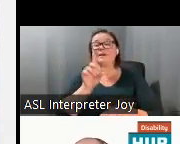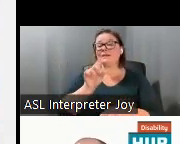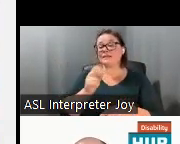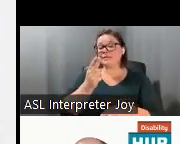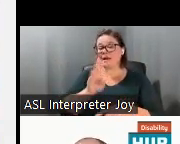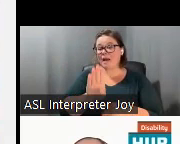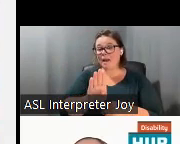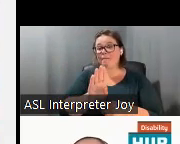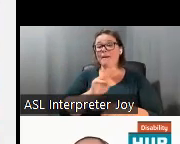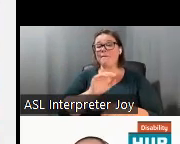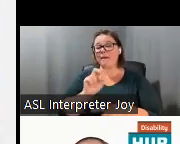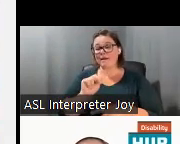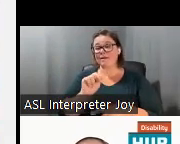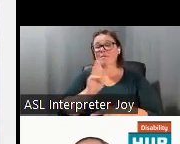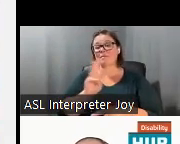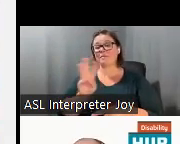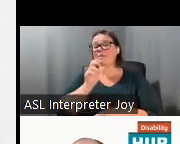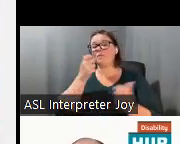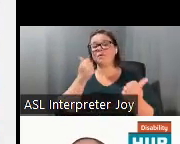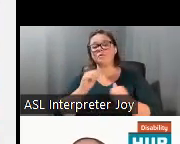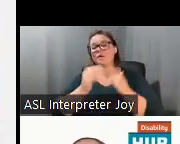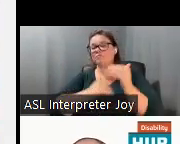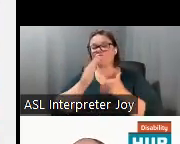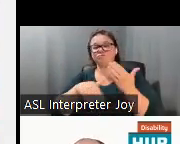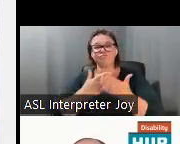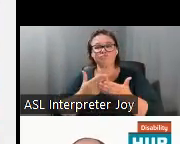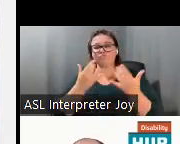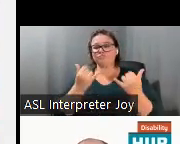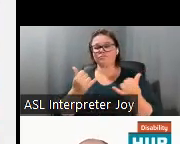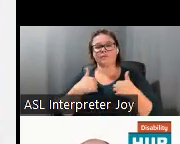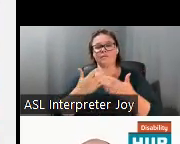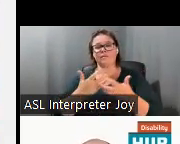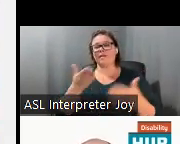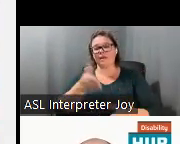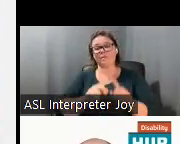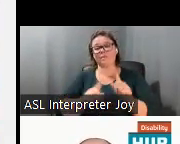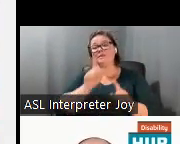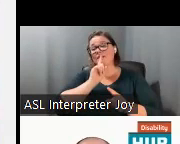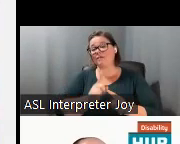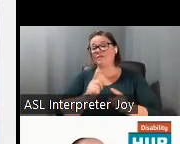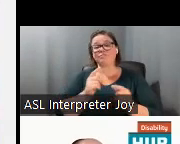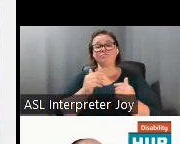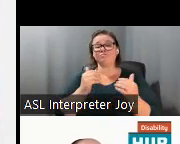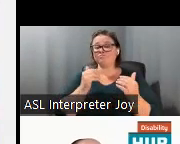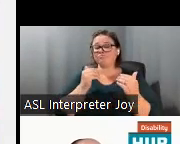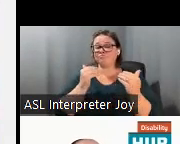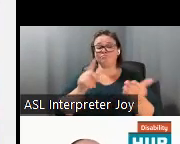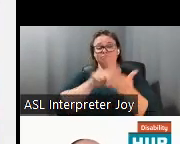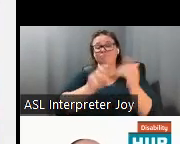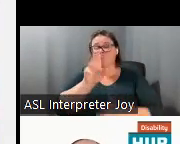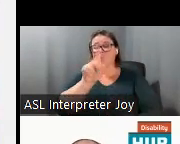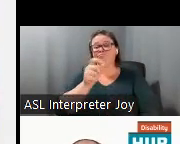MN website, I certainly won't try to go through all of it today. There's so much on there, but definitely please feel free and check it out.